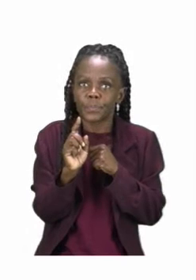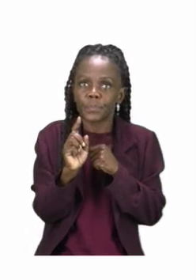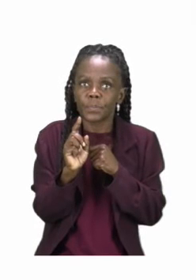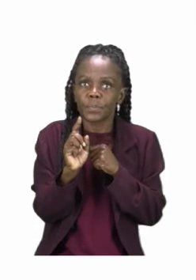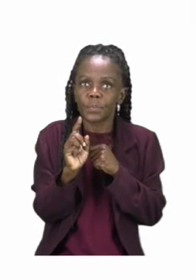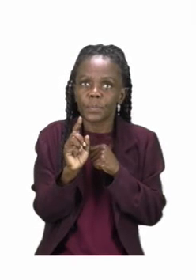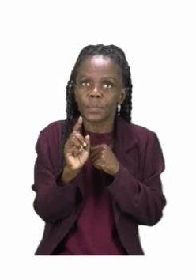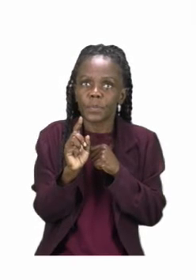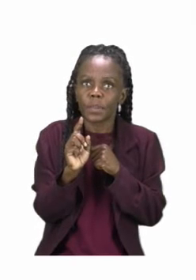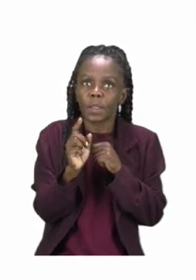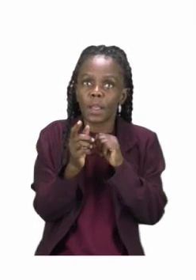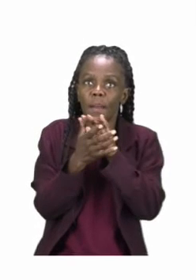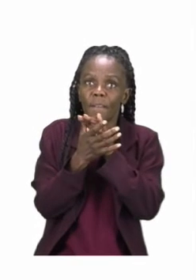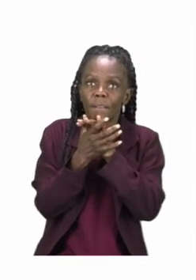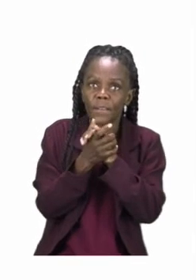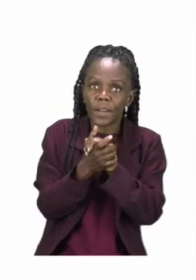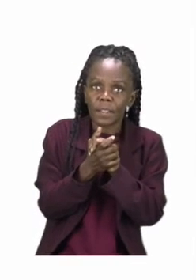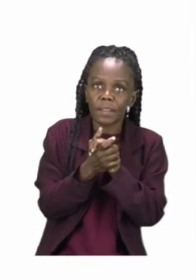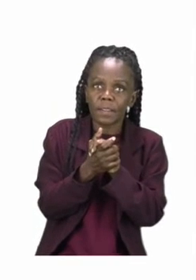your,